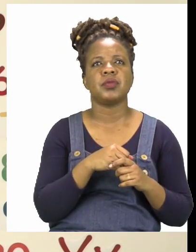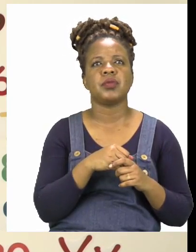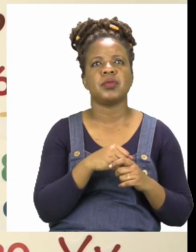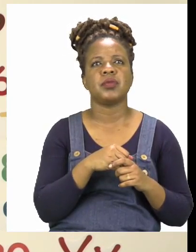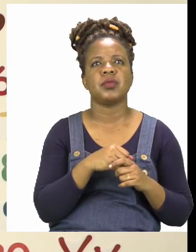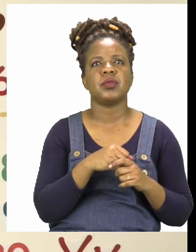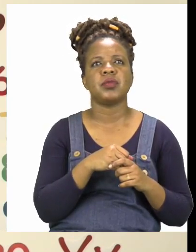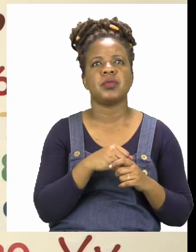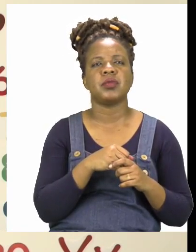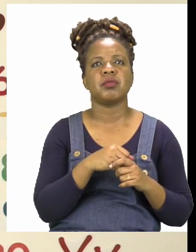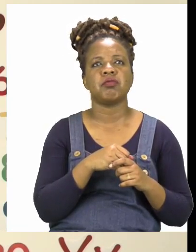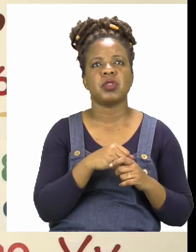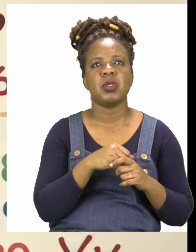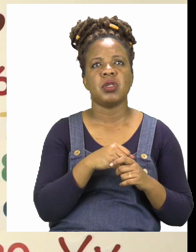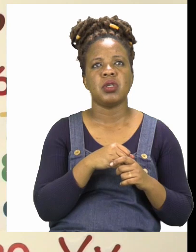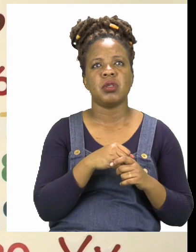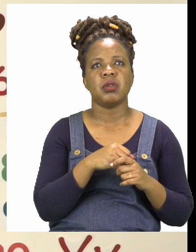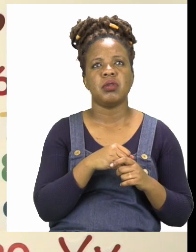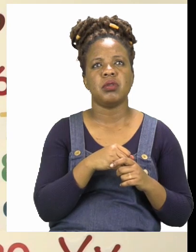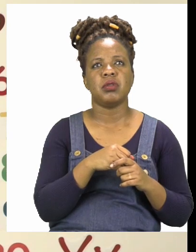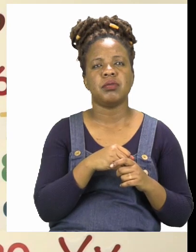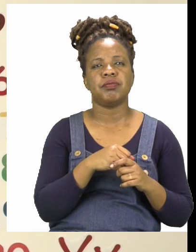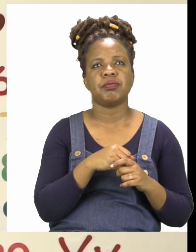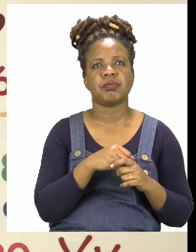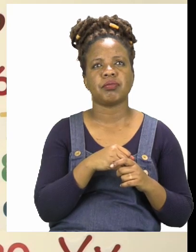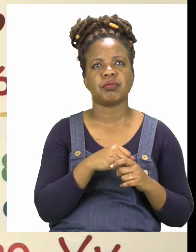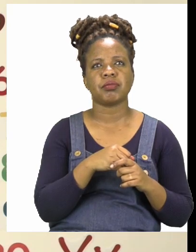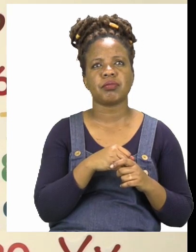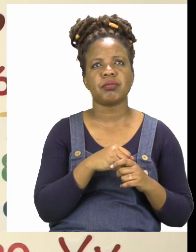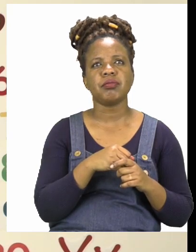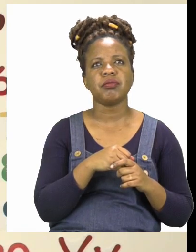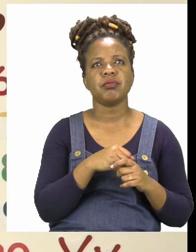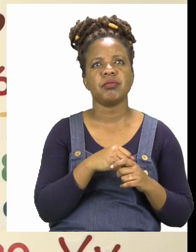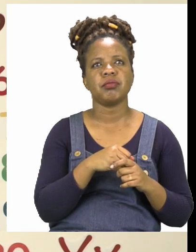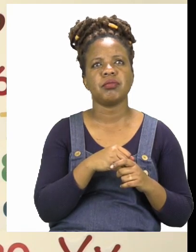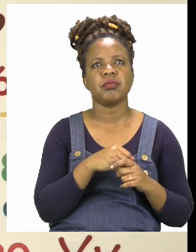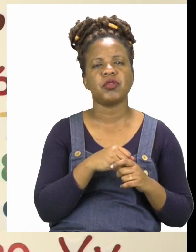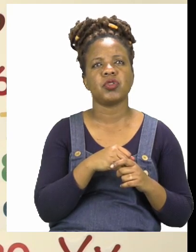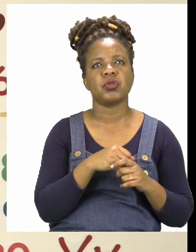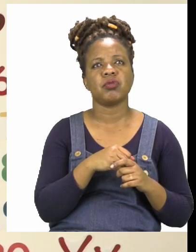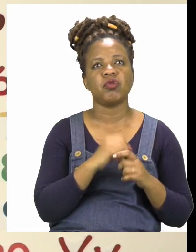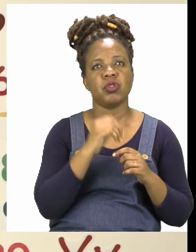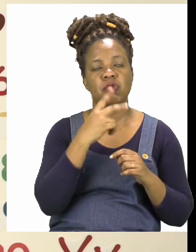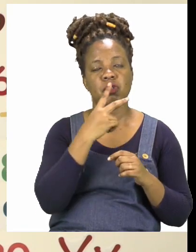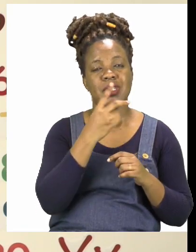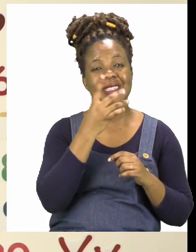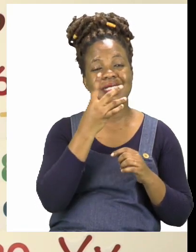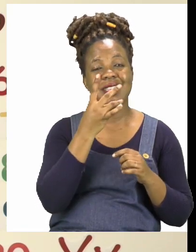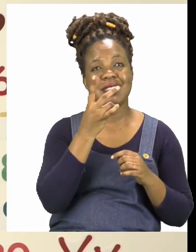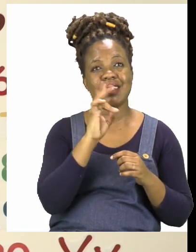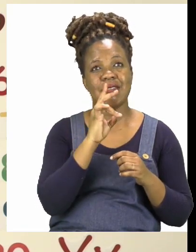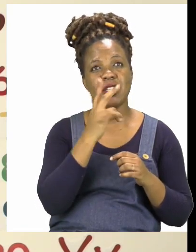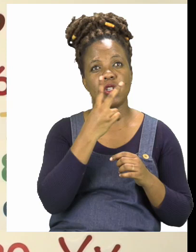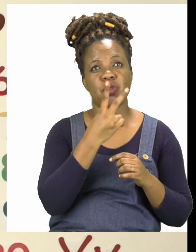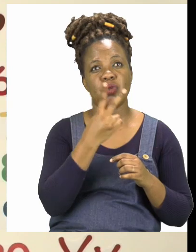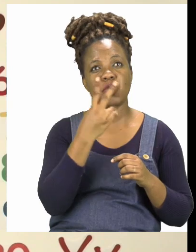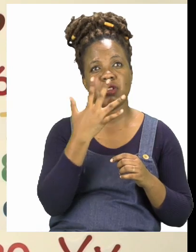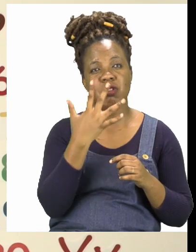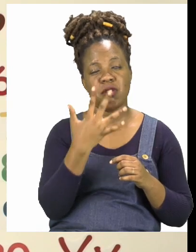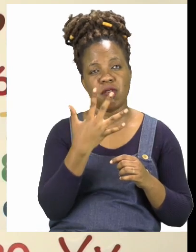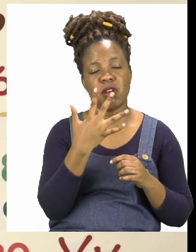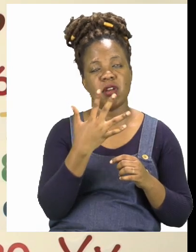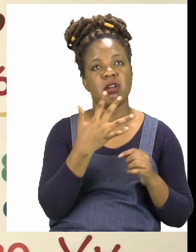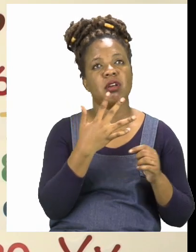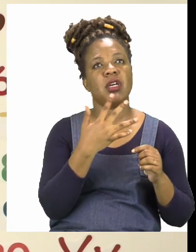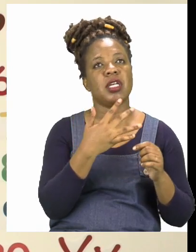25, and we are counting going up now. So our 25 becomes 20. And then we